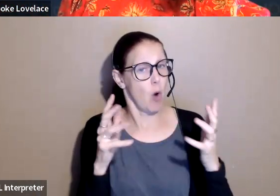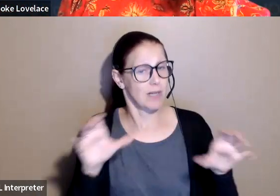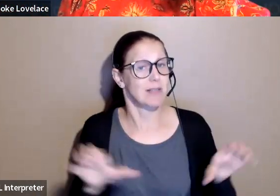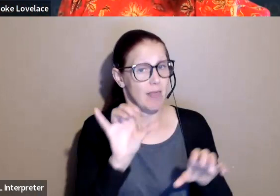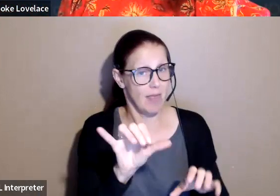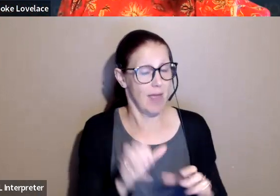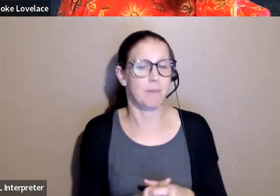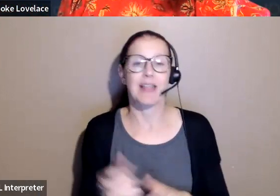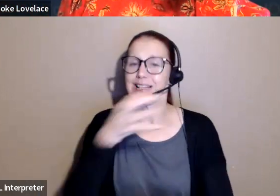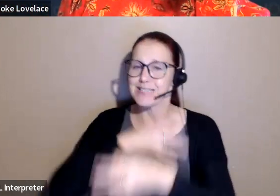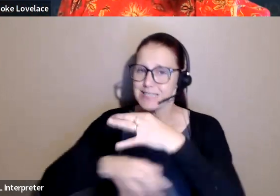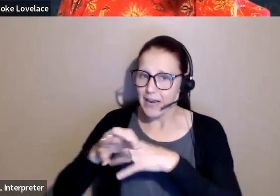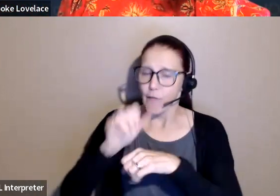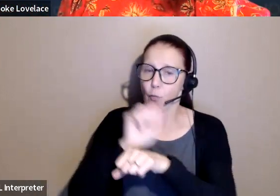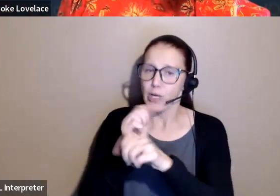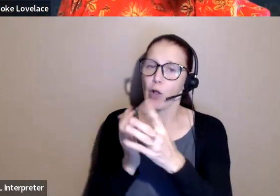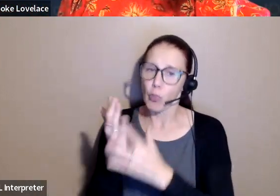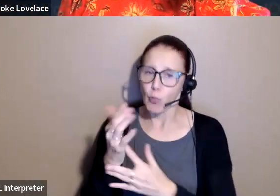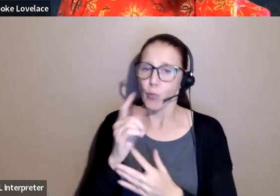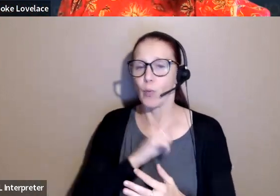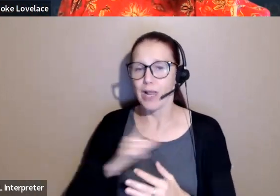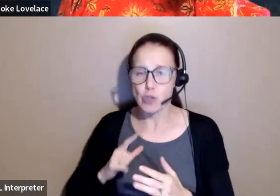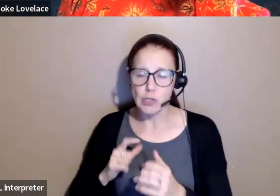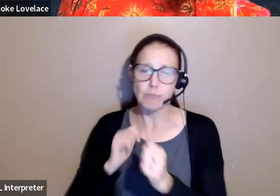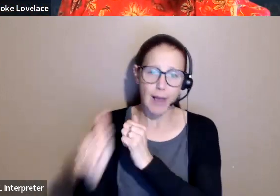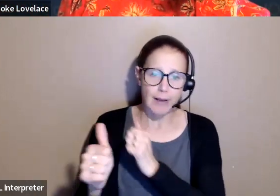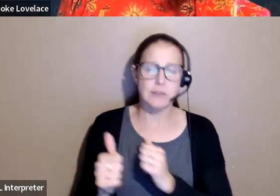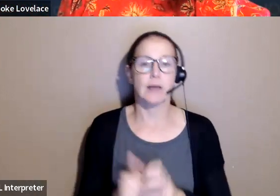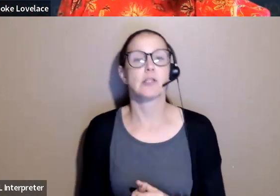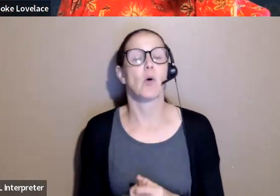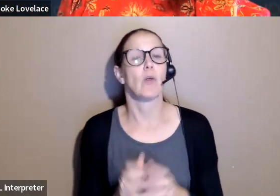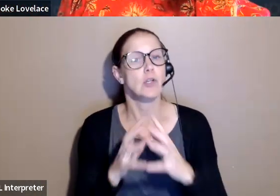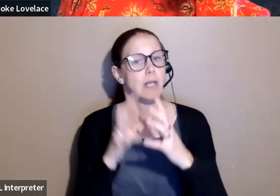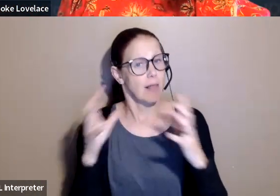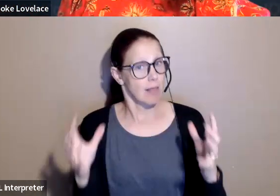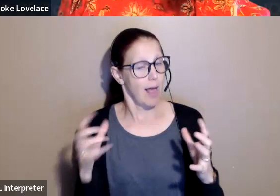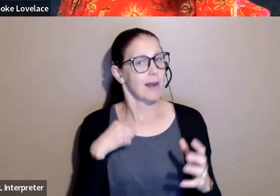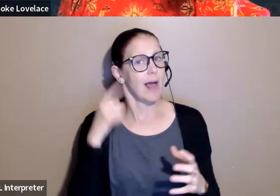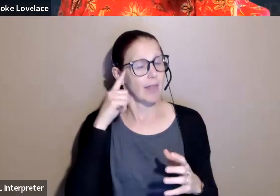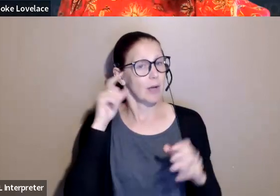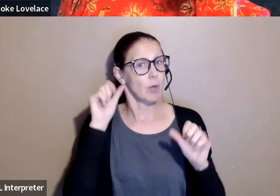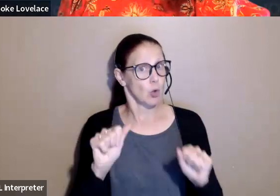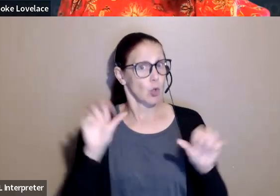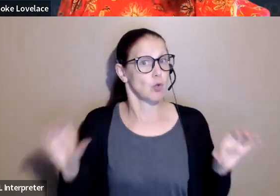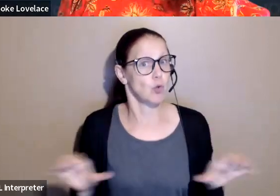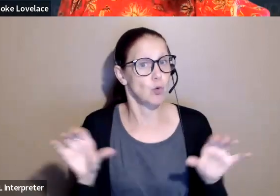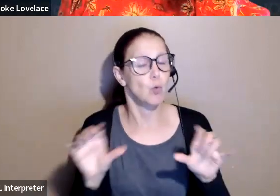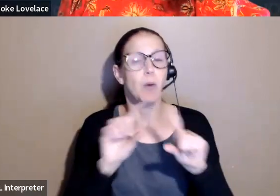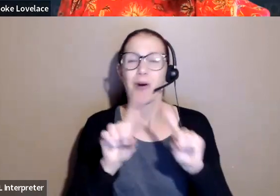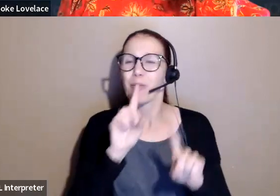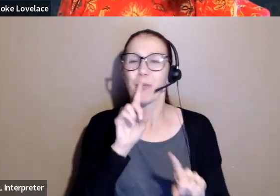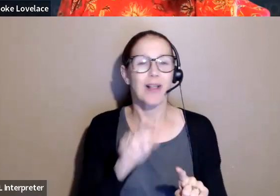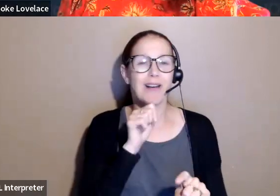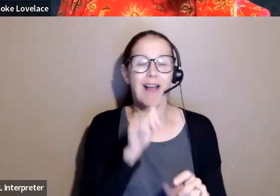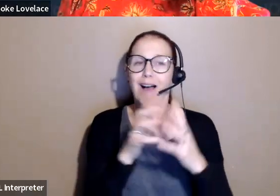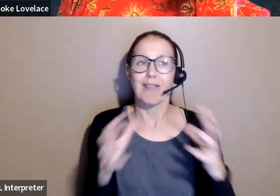path instead of working through legislation. So there's a lot that I think could be done, but really not a